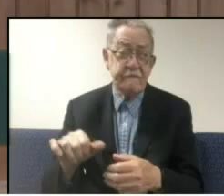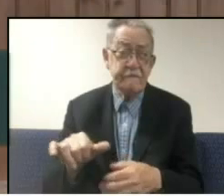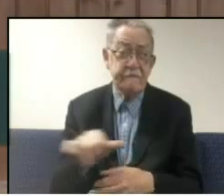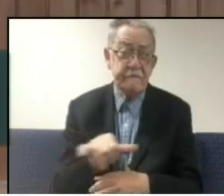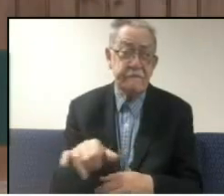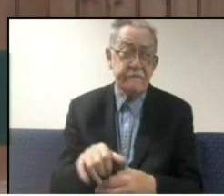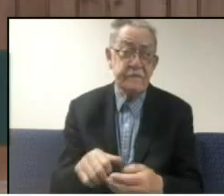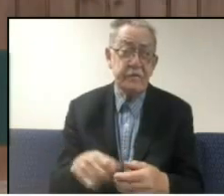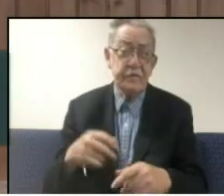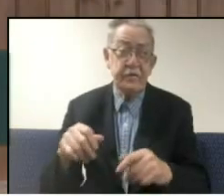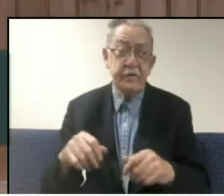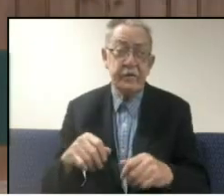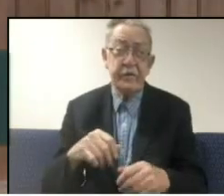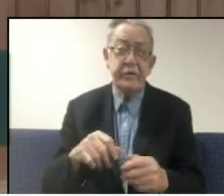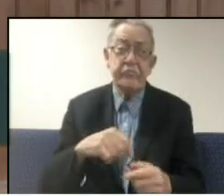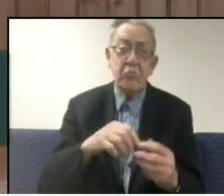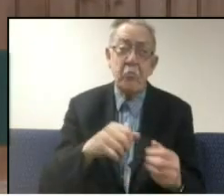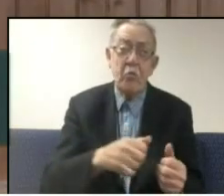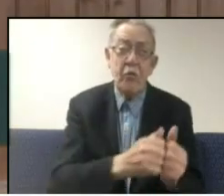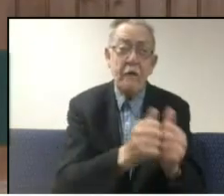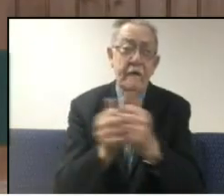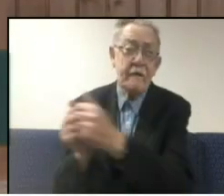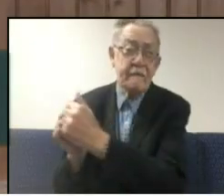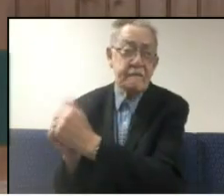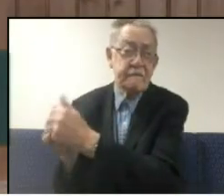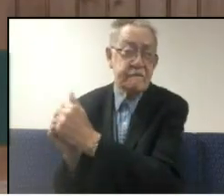Judaism beyond many of my own age,